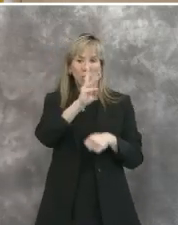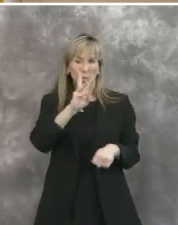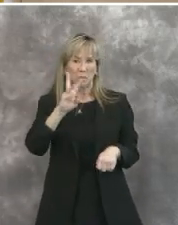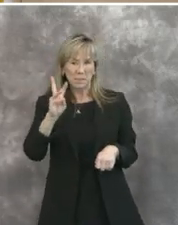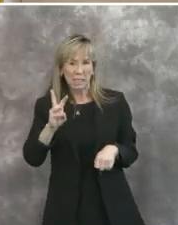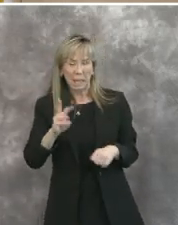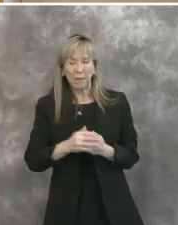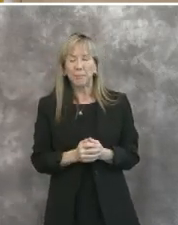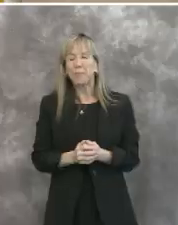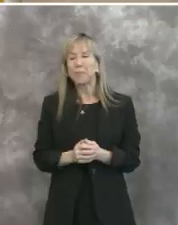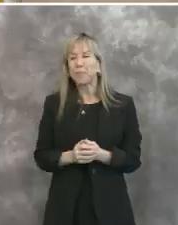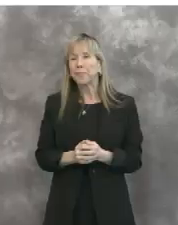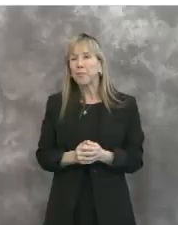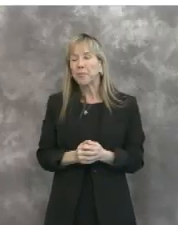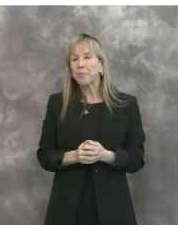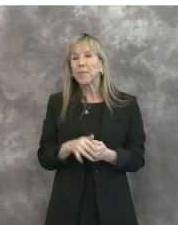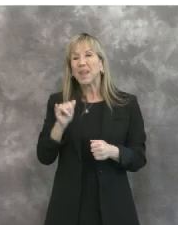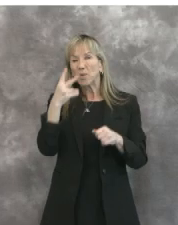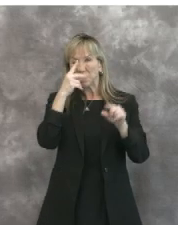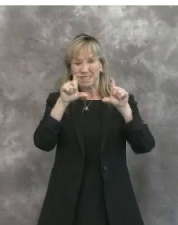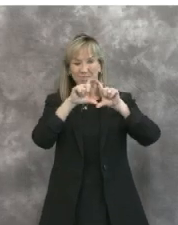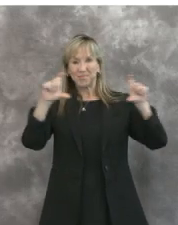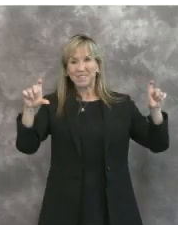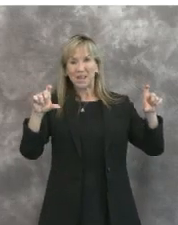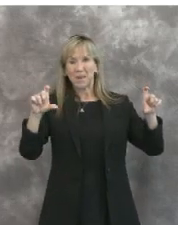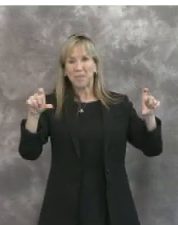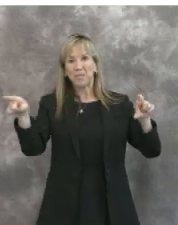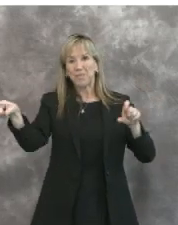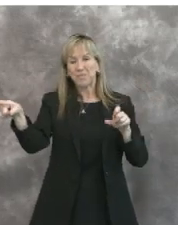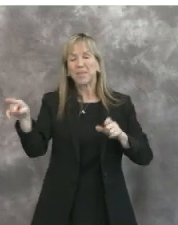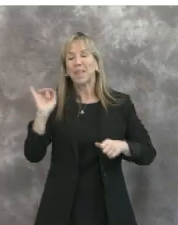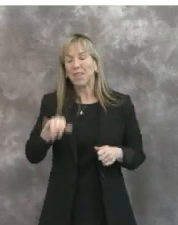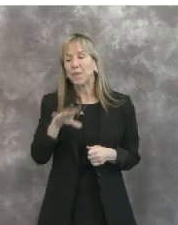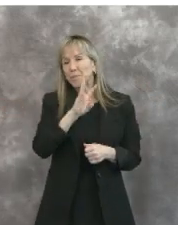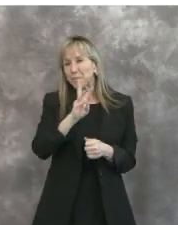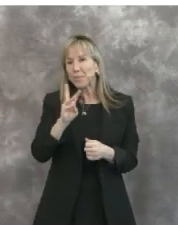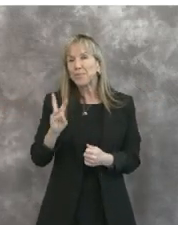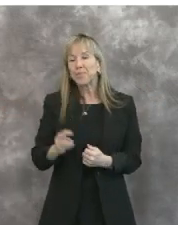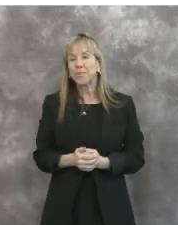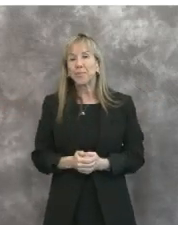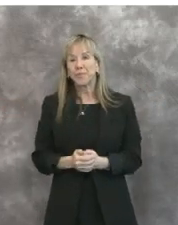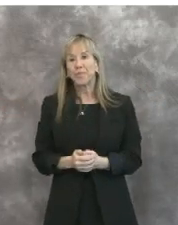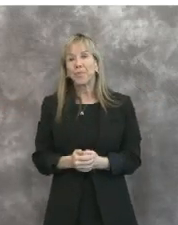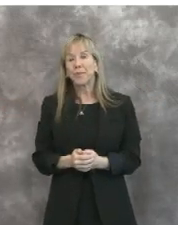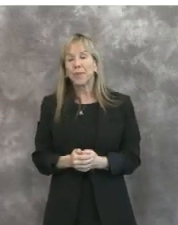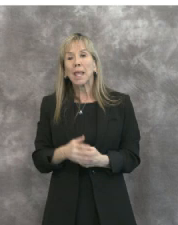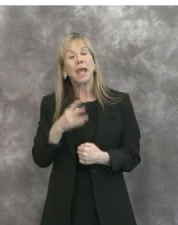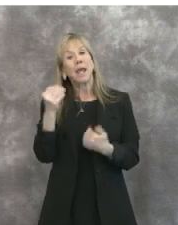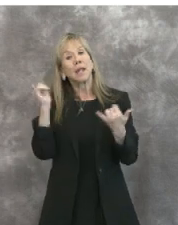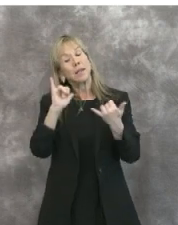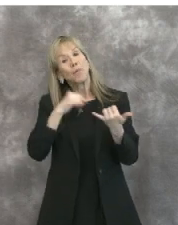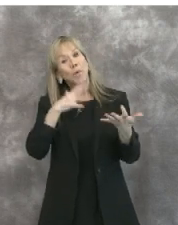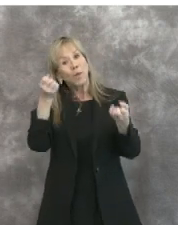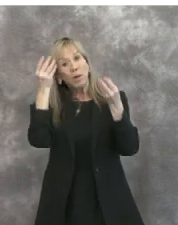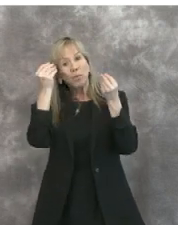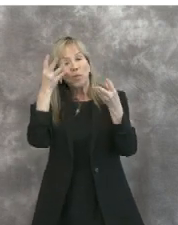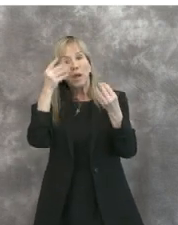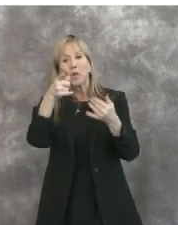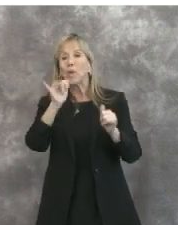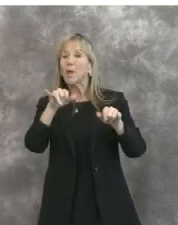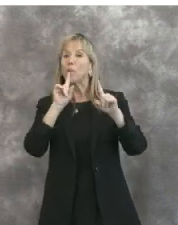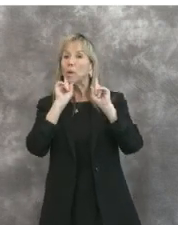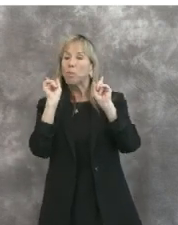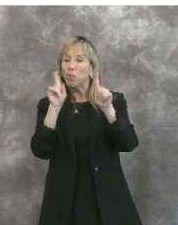the sign that's posted here. And we also want to provide you a